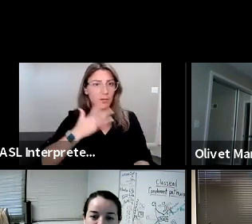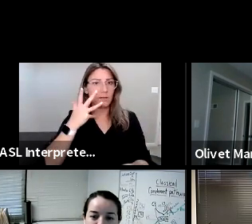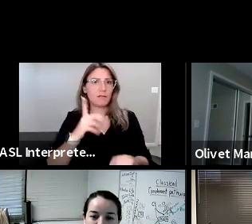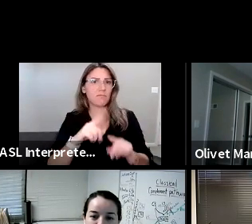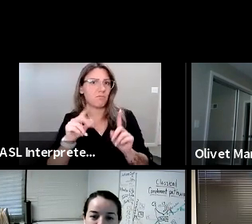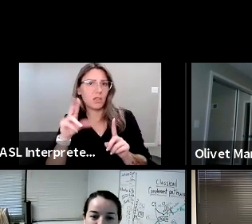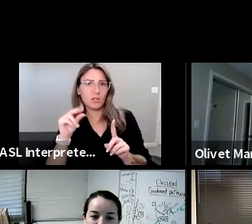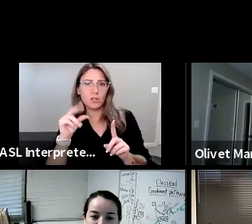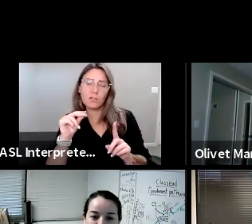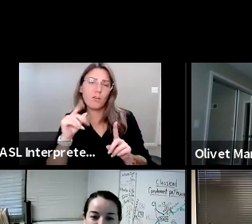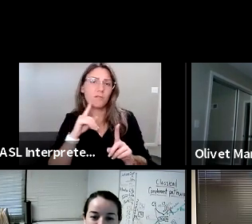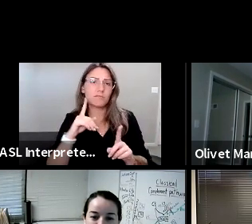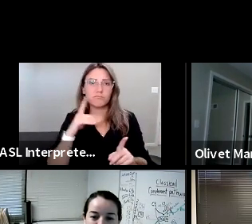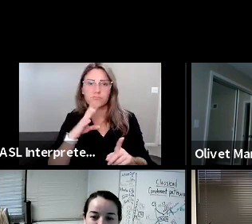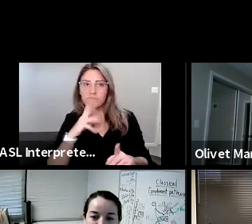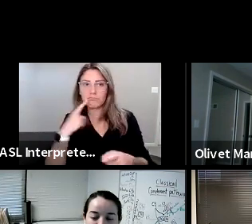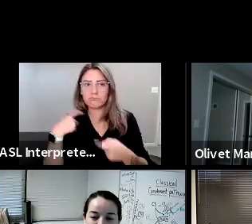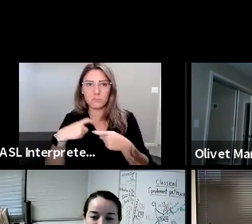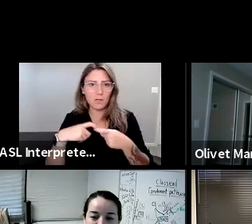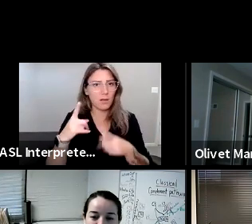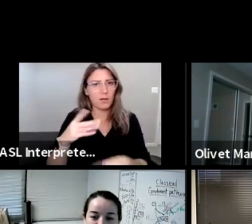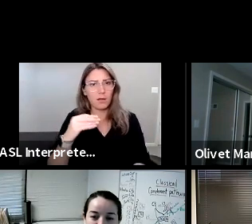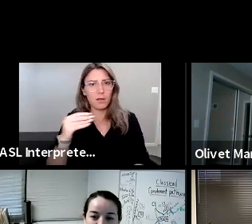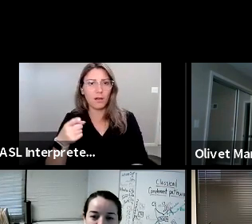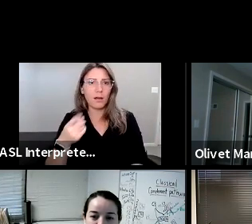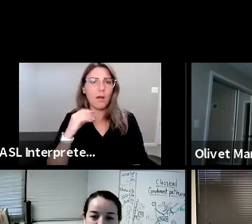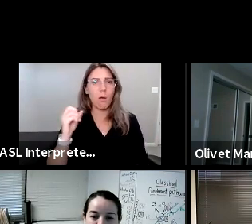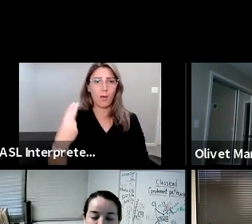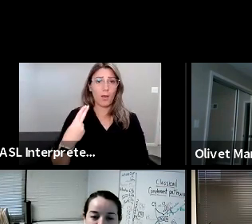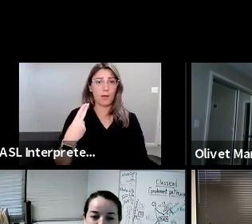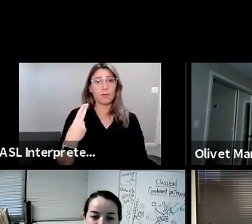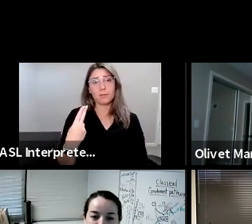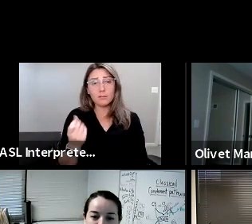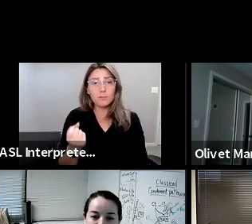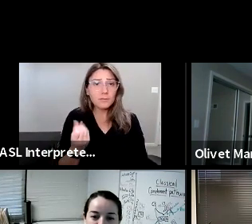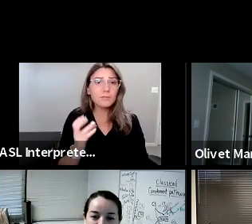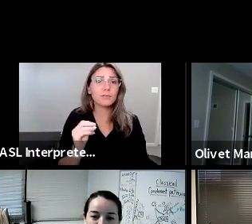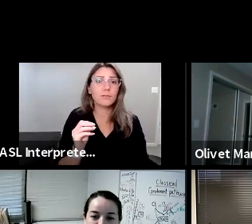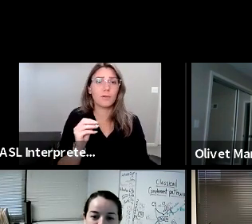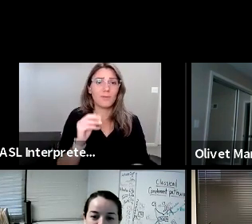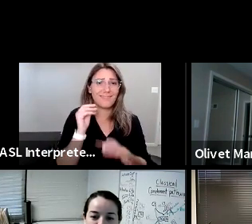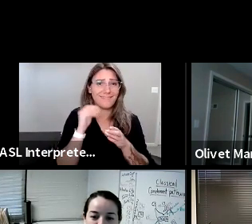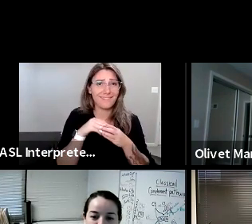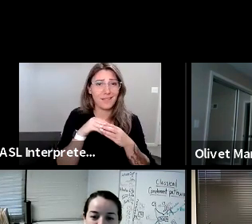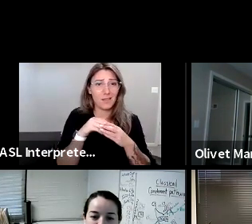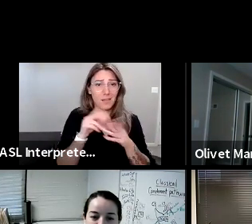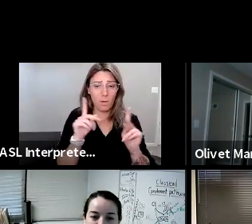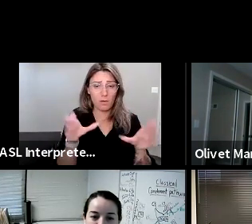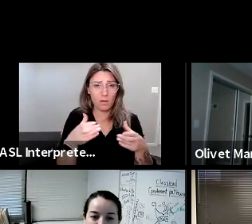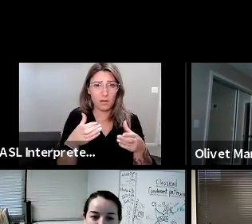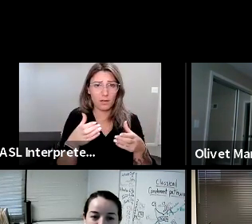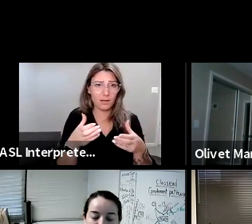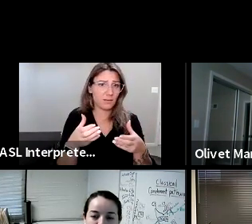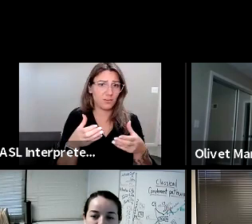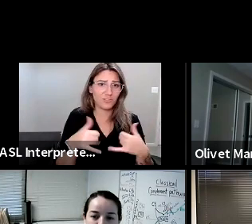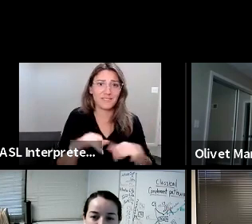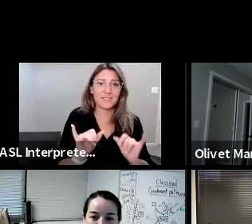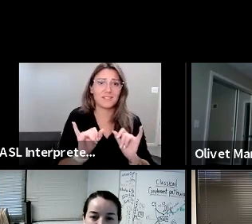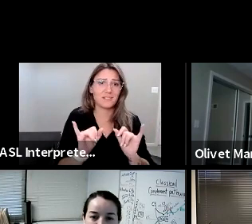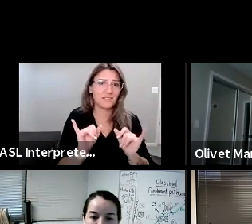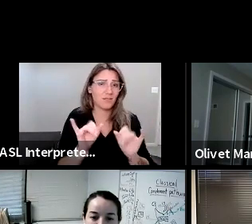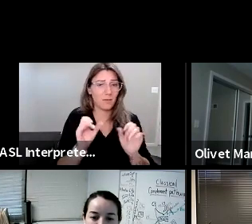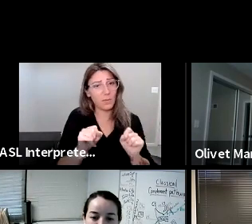soy dominicana, you know, and they're like, oh, okay. So even within populations, you know, there's still room to grow and